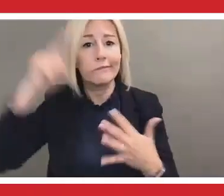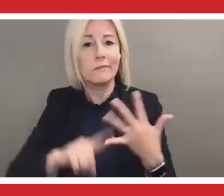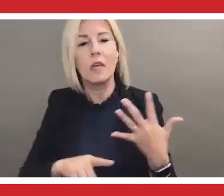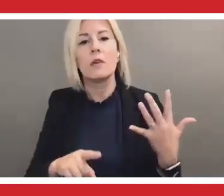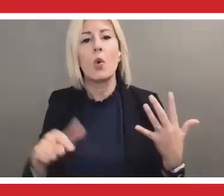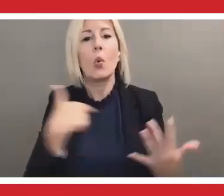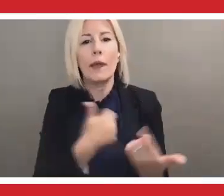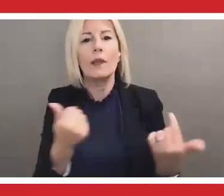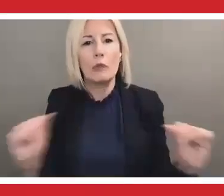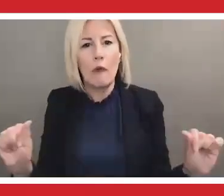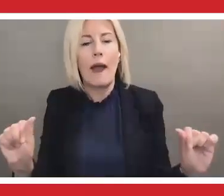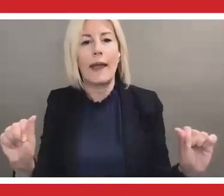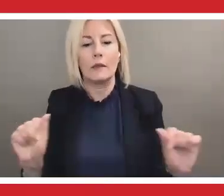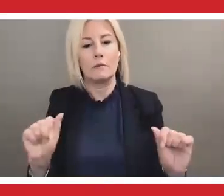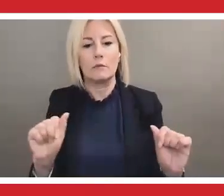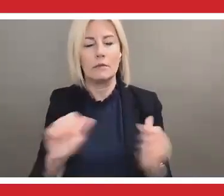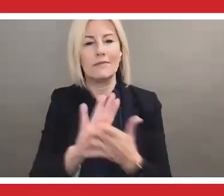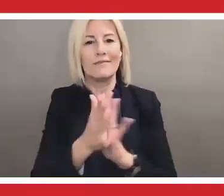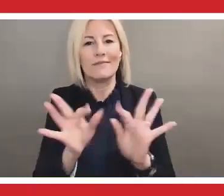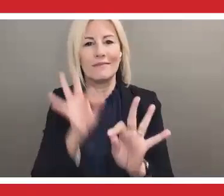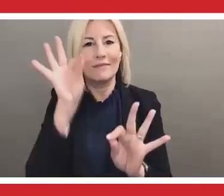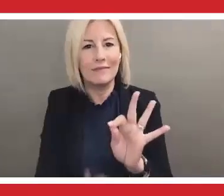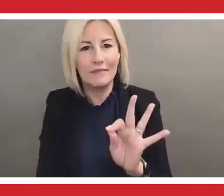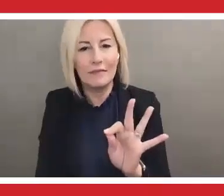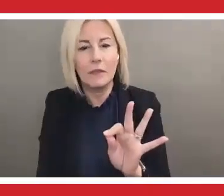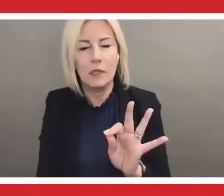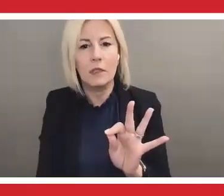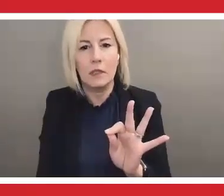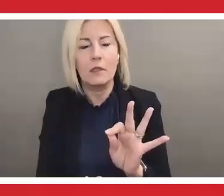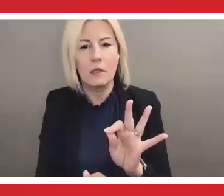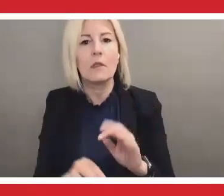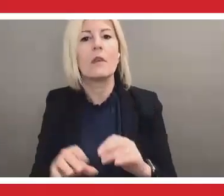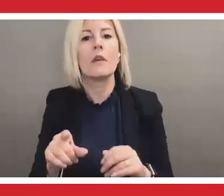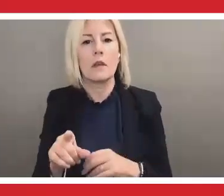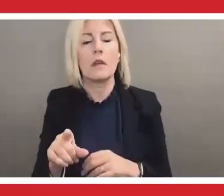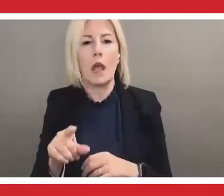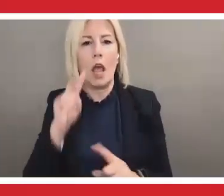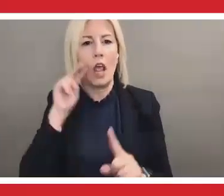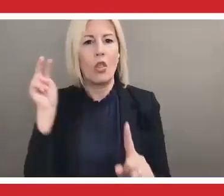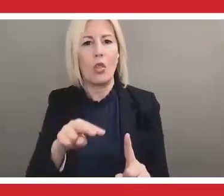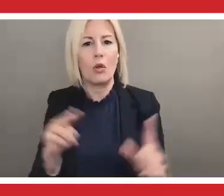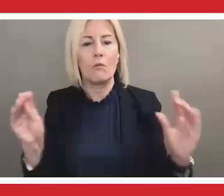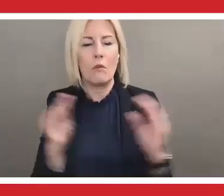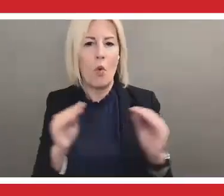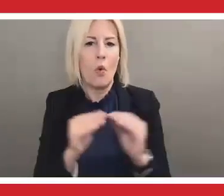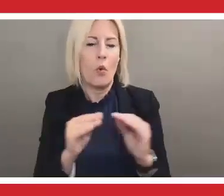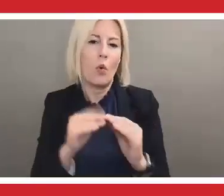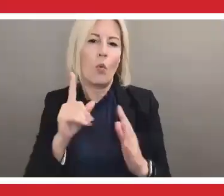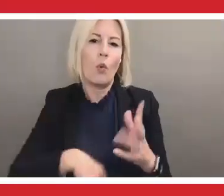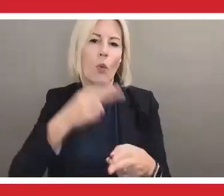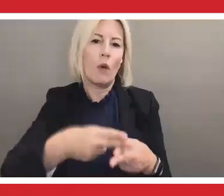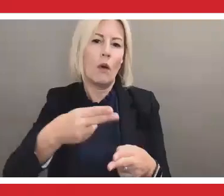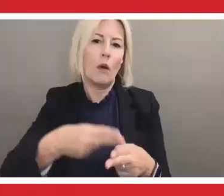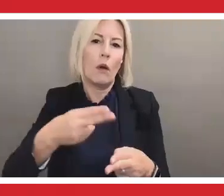to simplify the life of the citizens and to look more on what we call